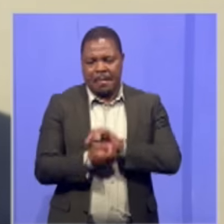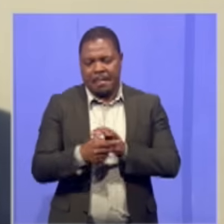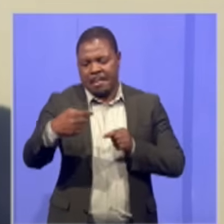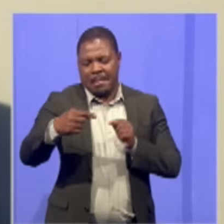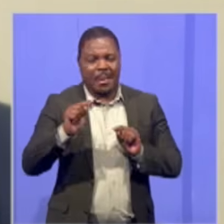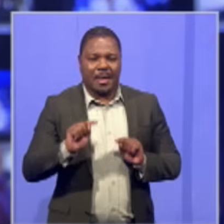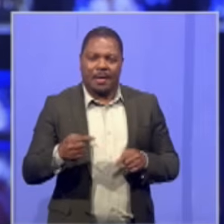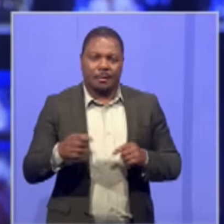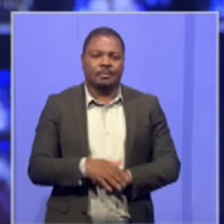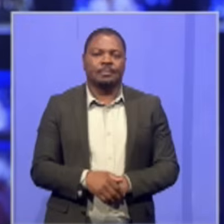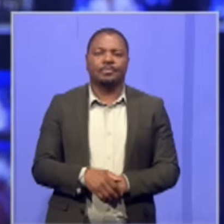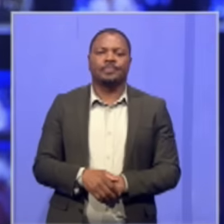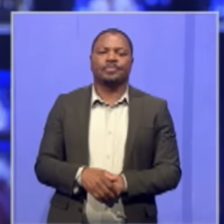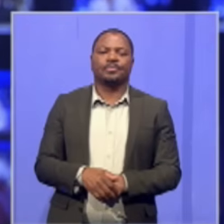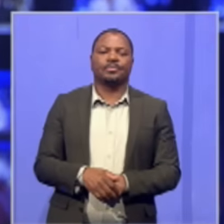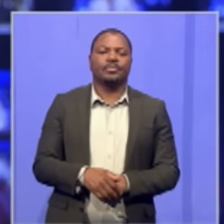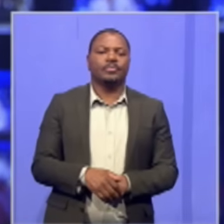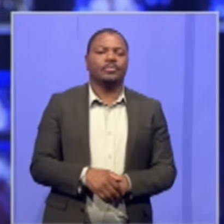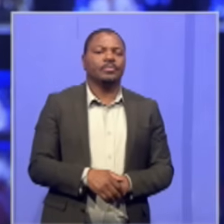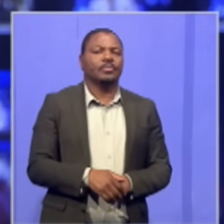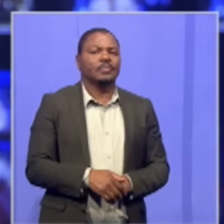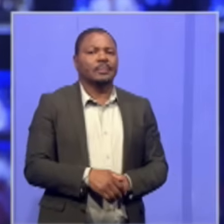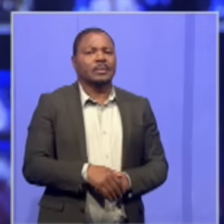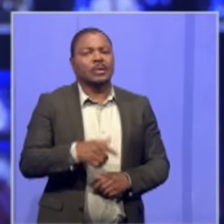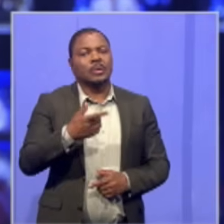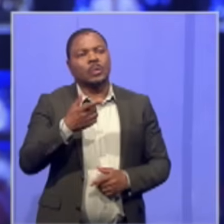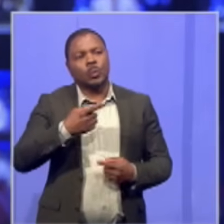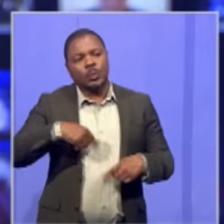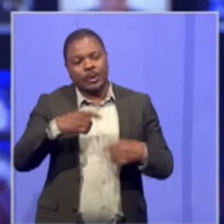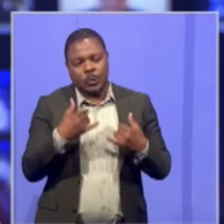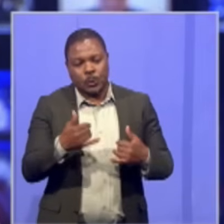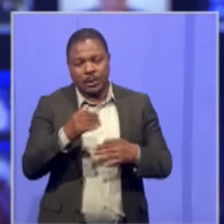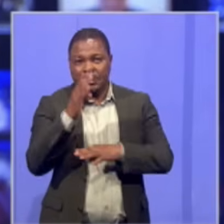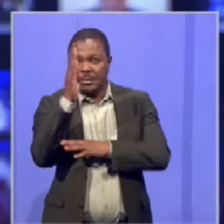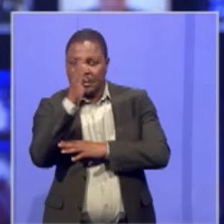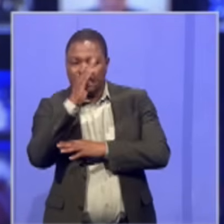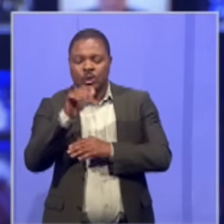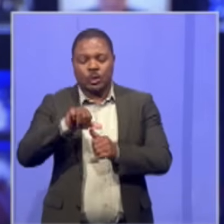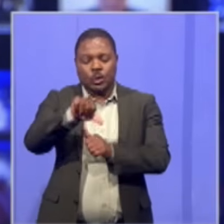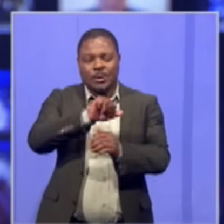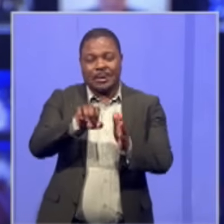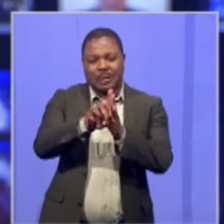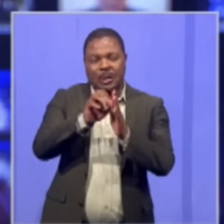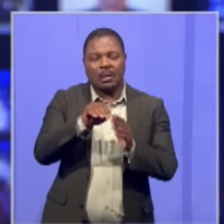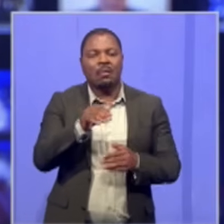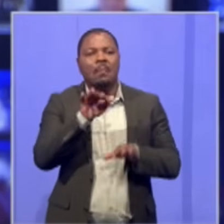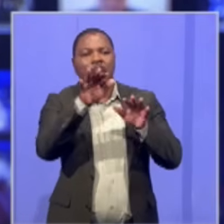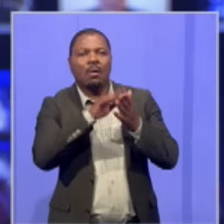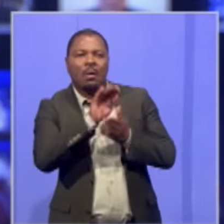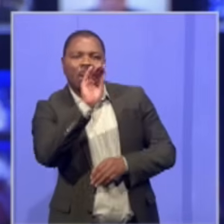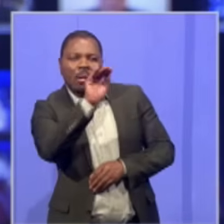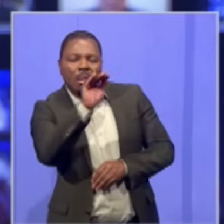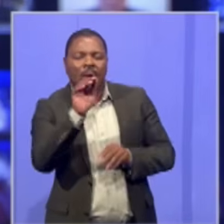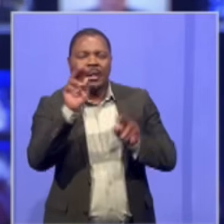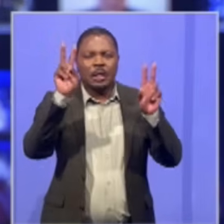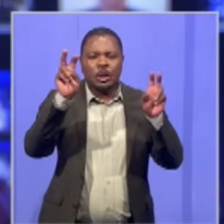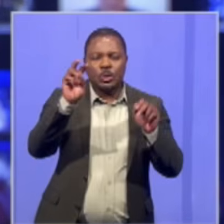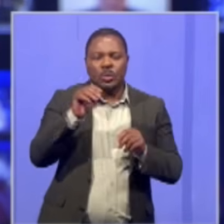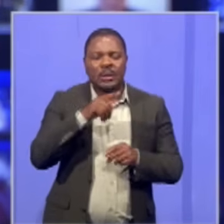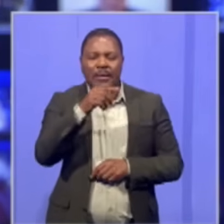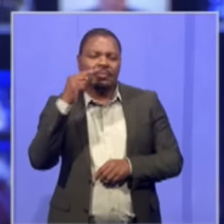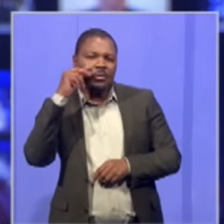parlamente. Mane ho marangrang re ile ga nonya ba bui ba rona maikutlo ka yona taba ena Ntate Motloung, mme hara ba bang ba